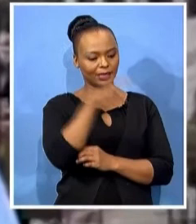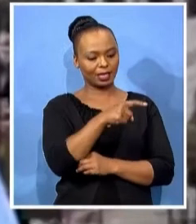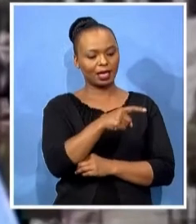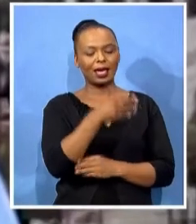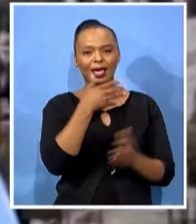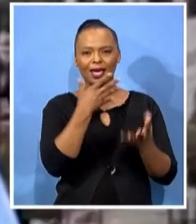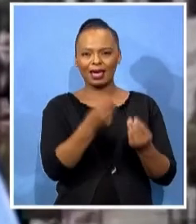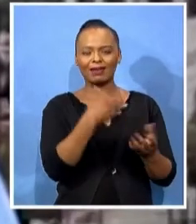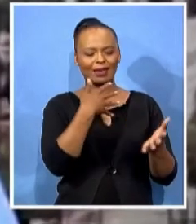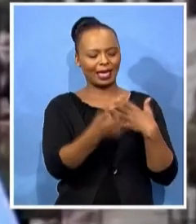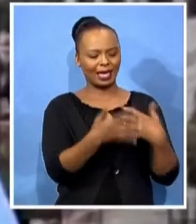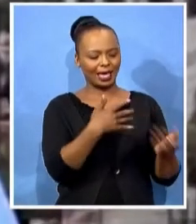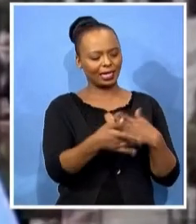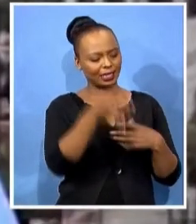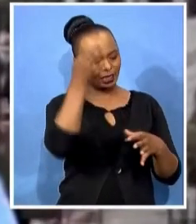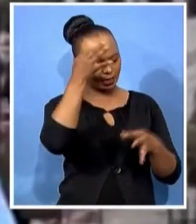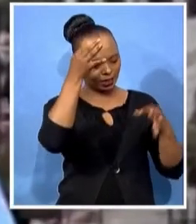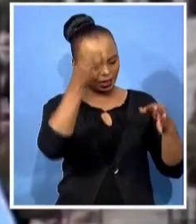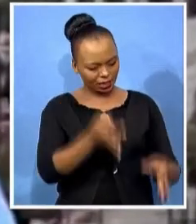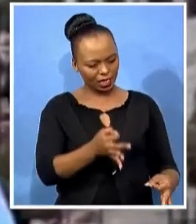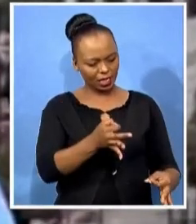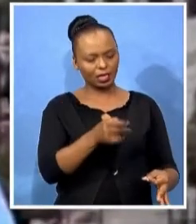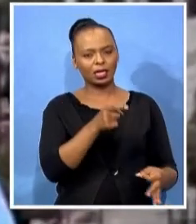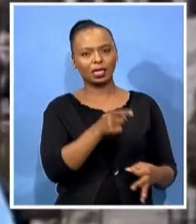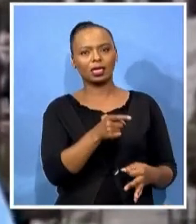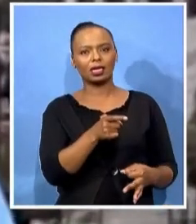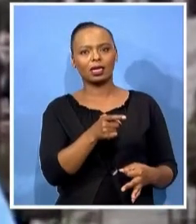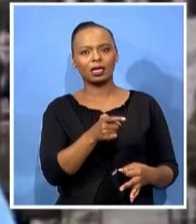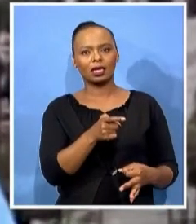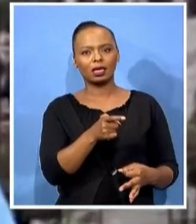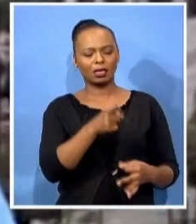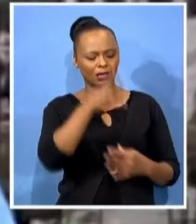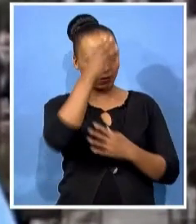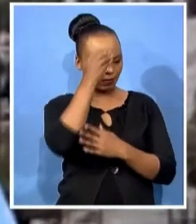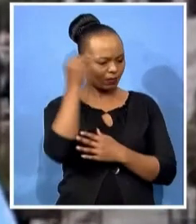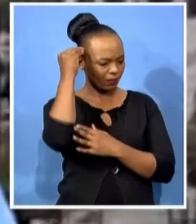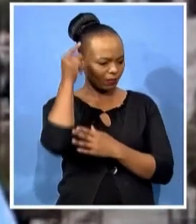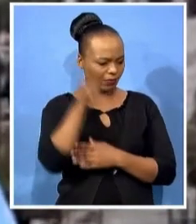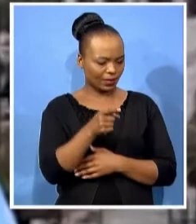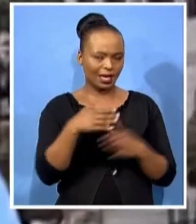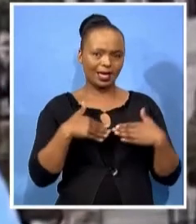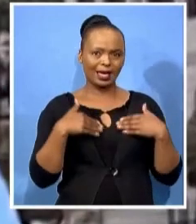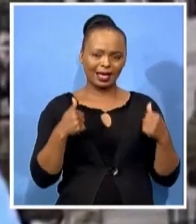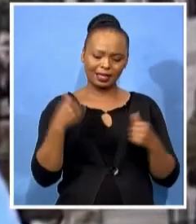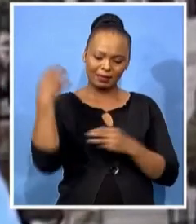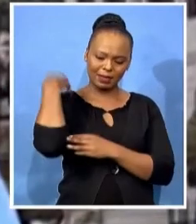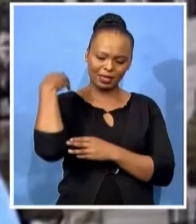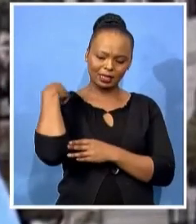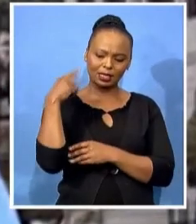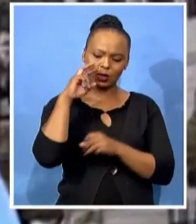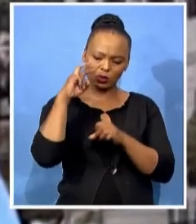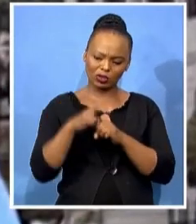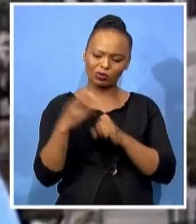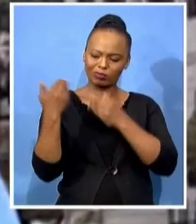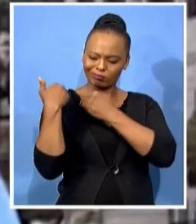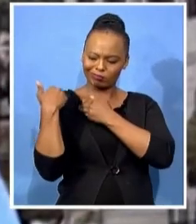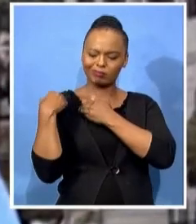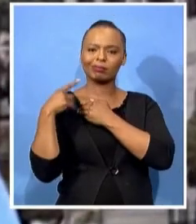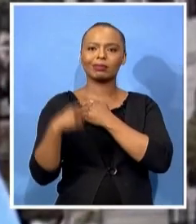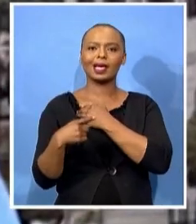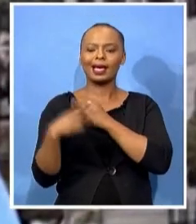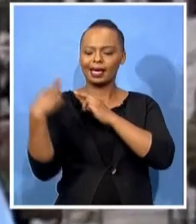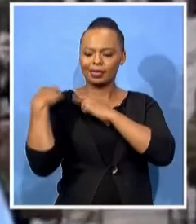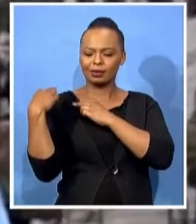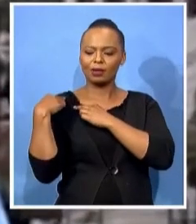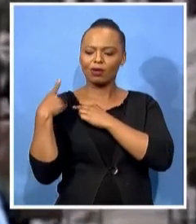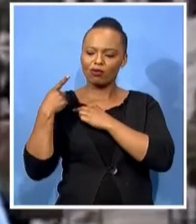making. We need to hold the Minister accountable and responsible for actions taken on. Now, the Freedom Front Plus